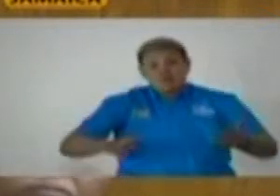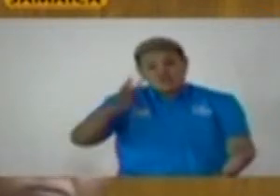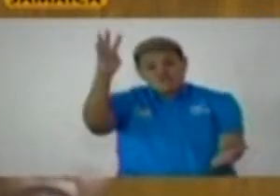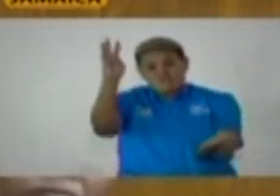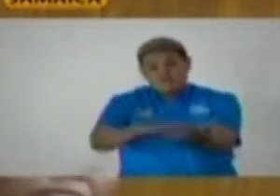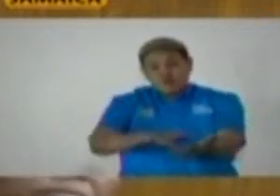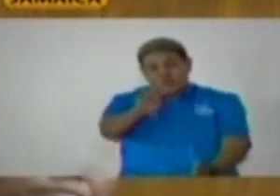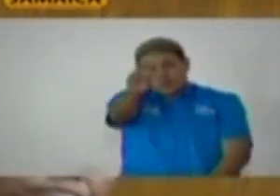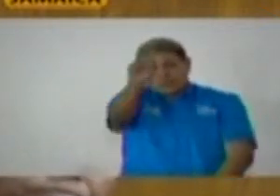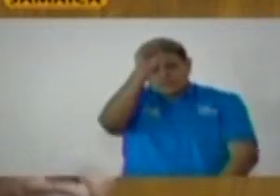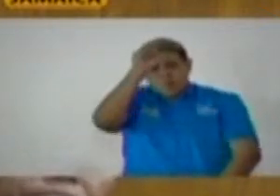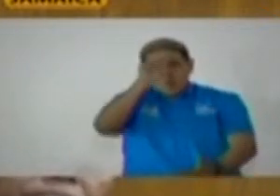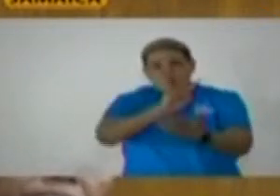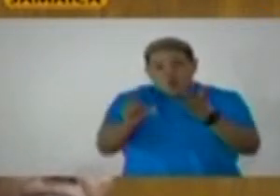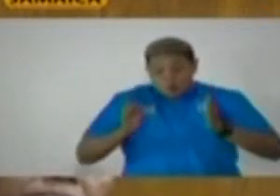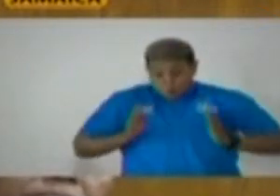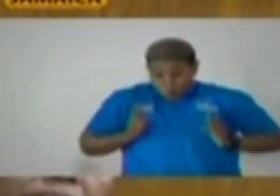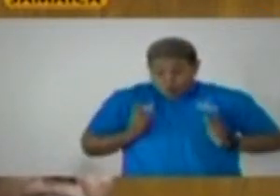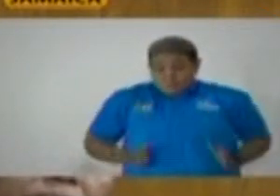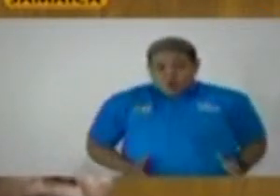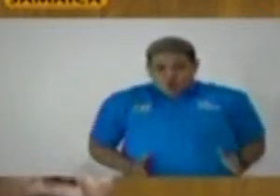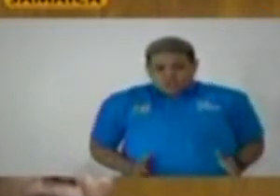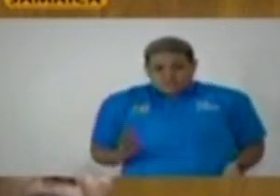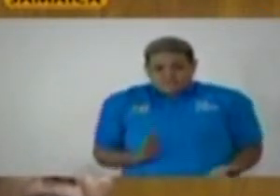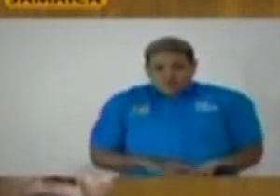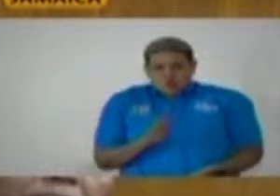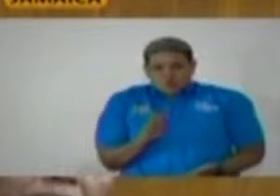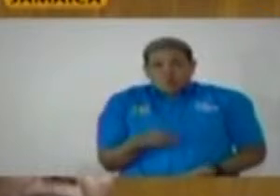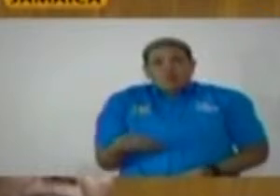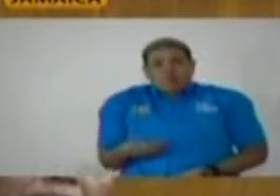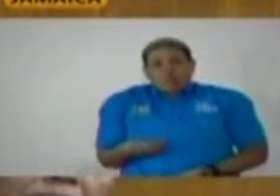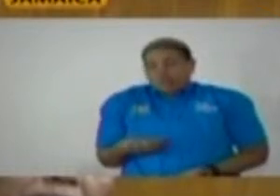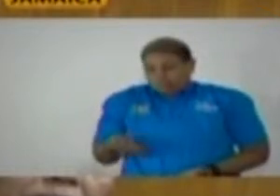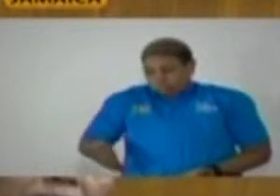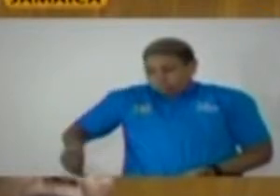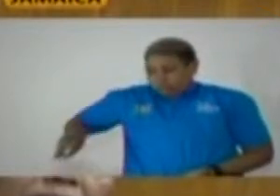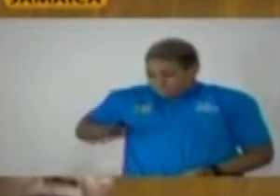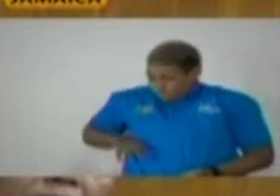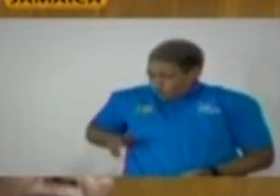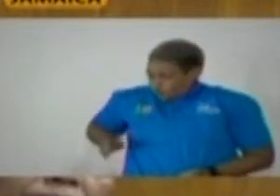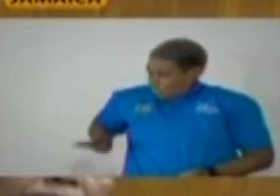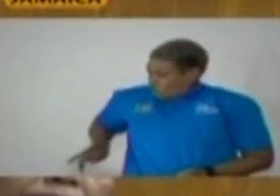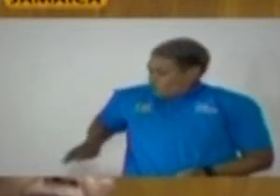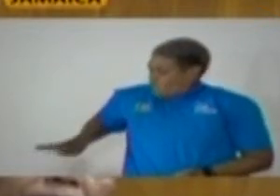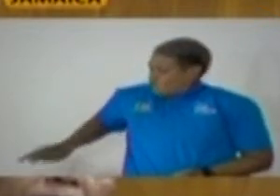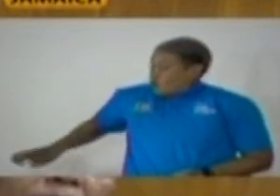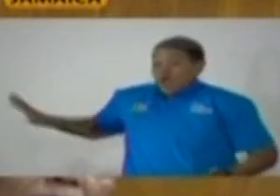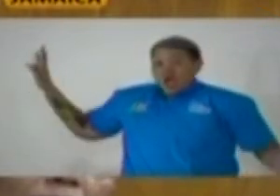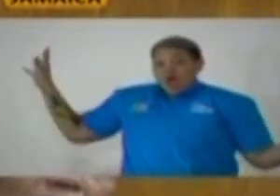$4,200 for the week, which works out to $600 a day.